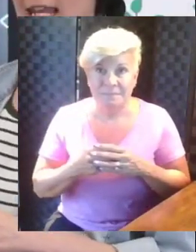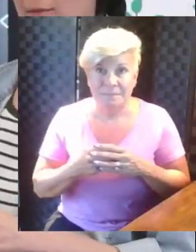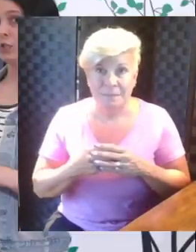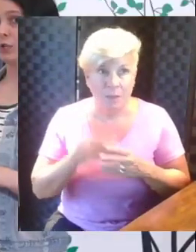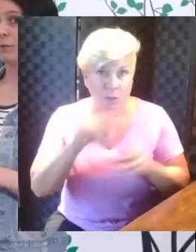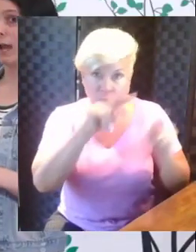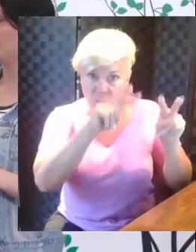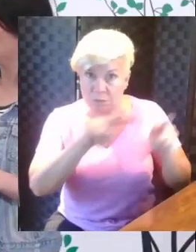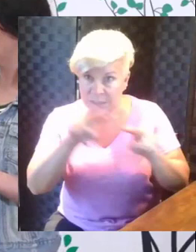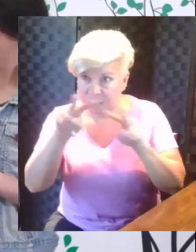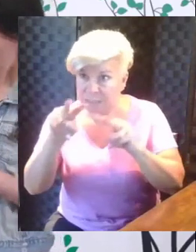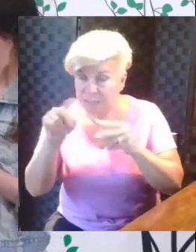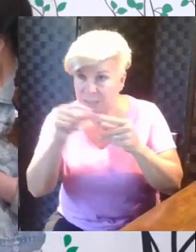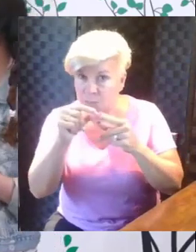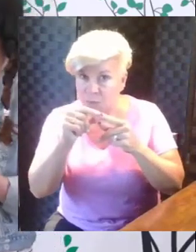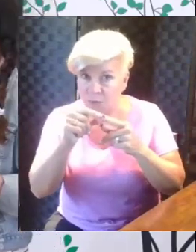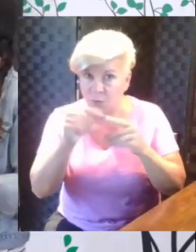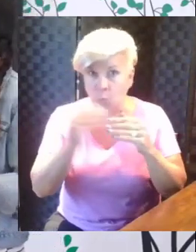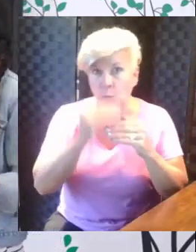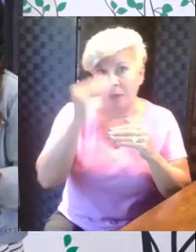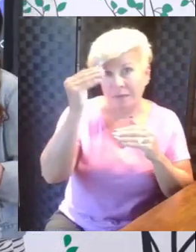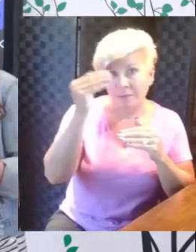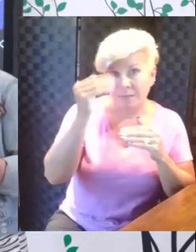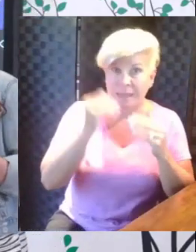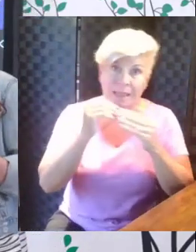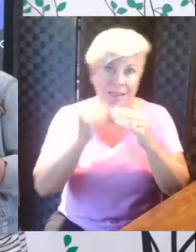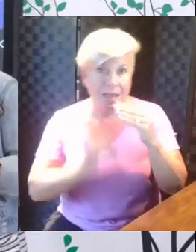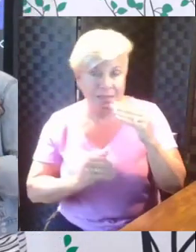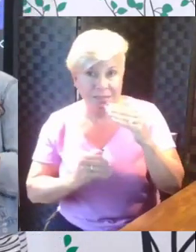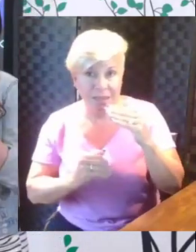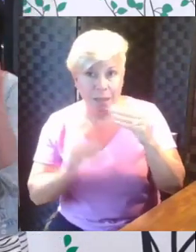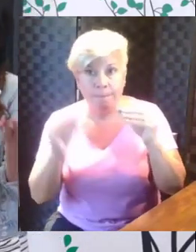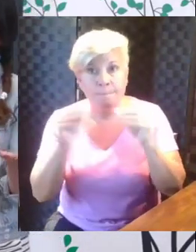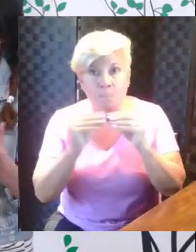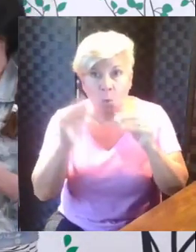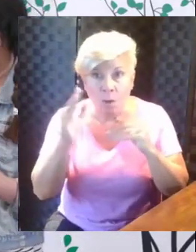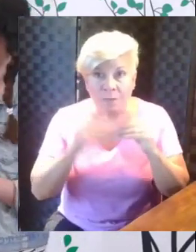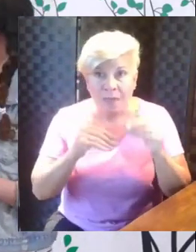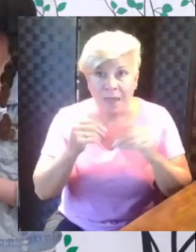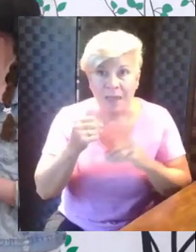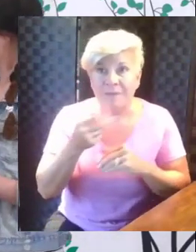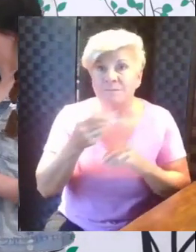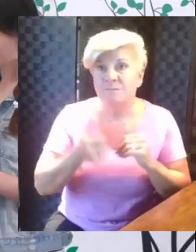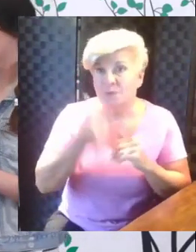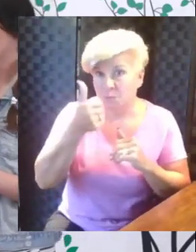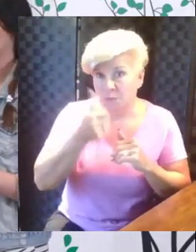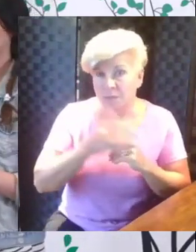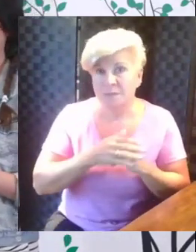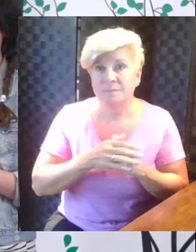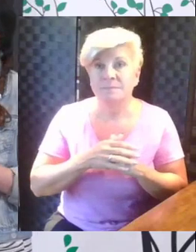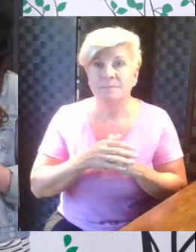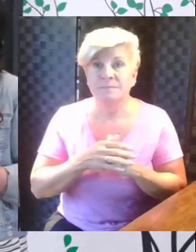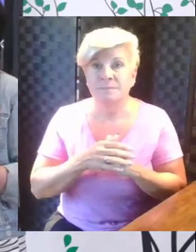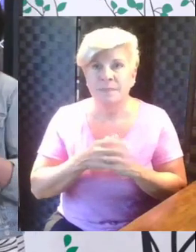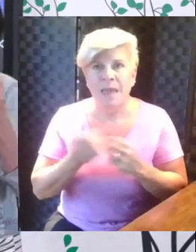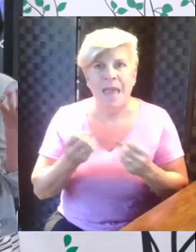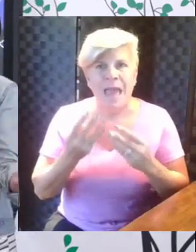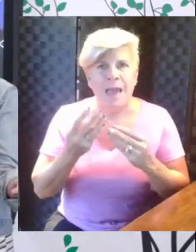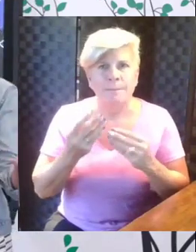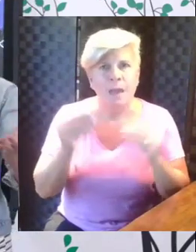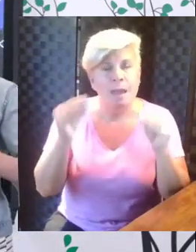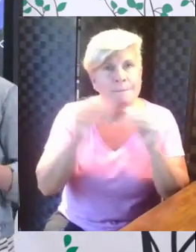Hopefully these came to your mind. Greater than, less than, more than, fewer. How